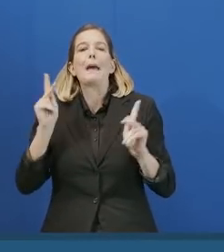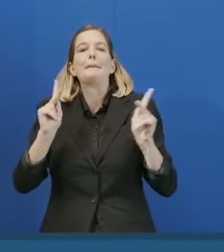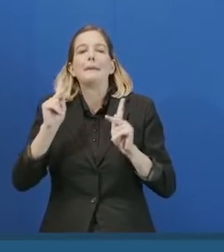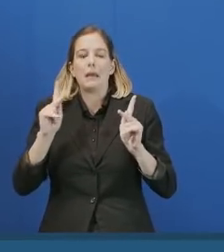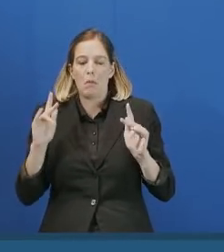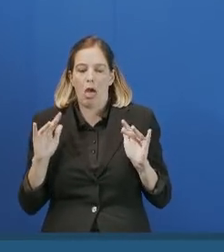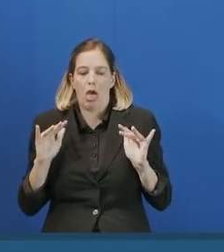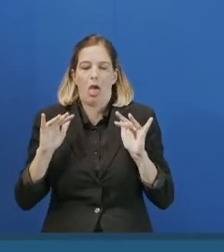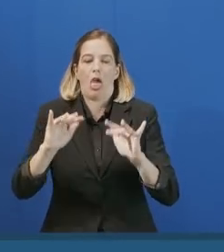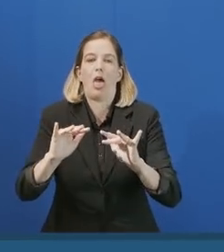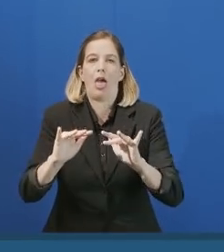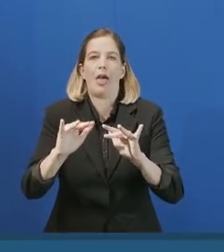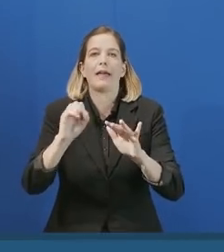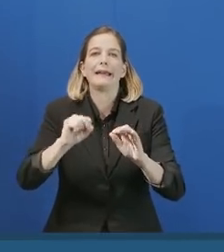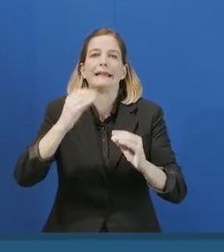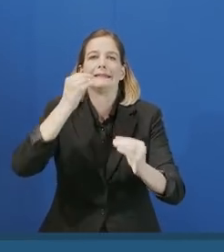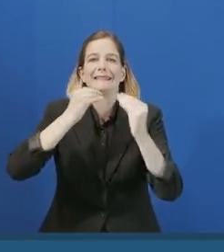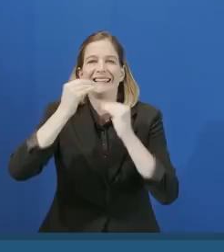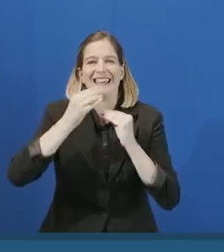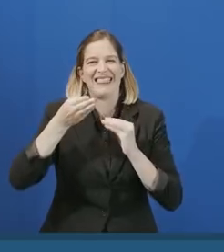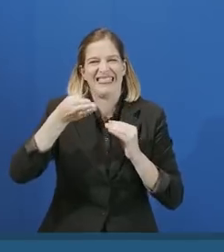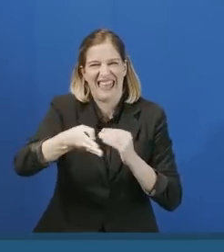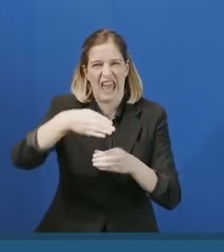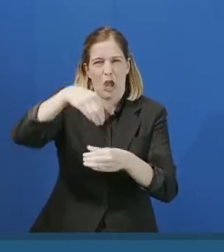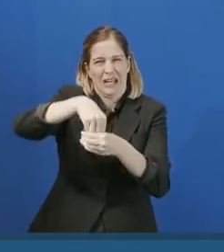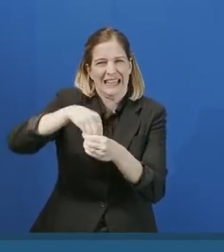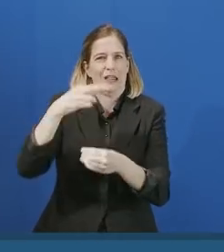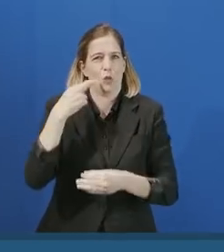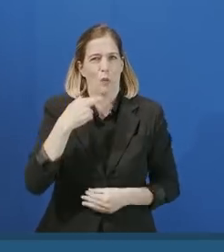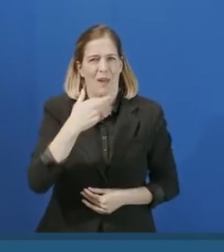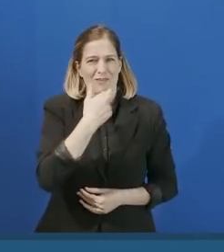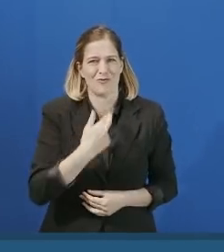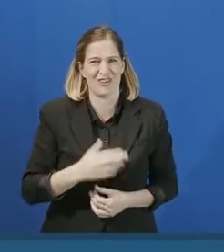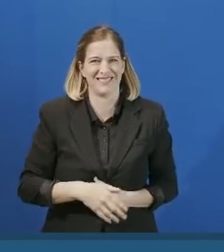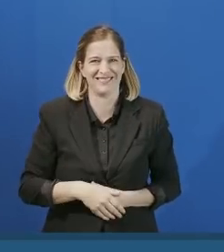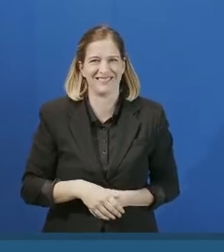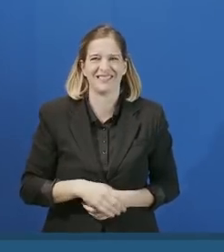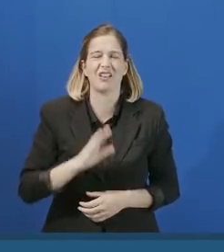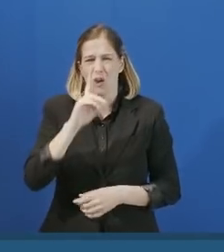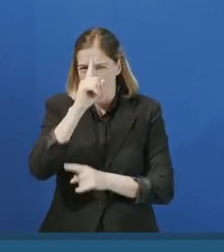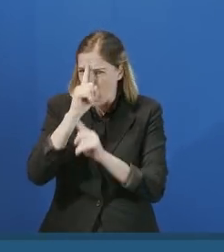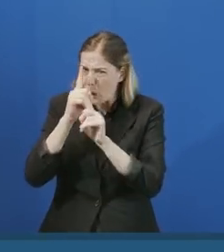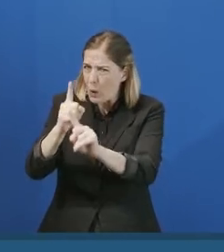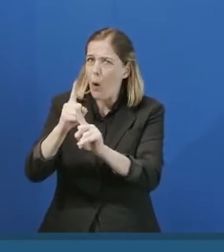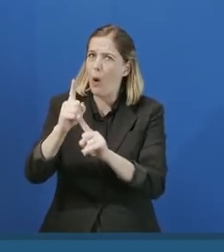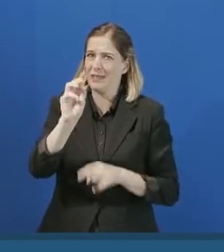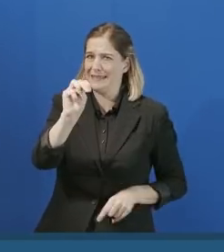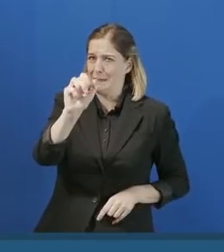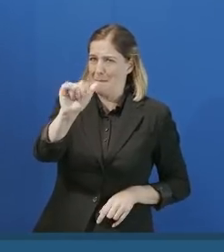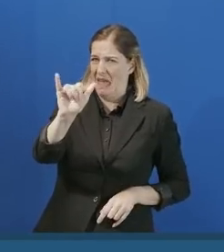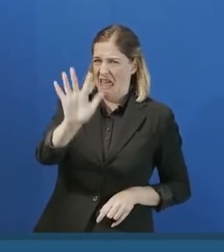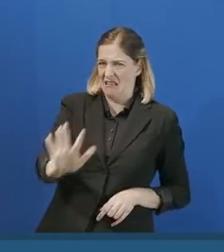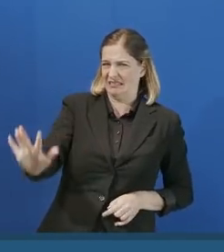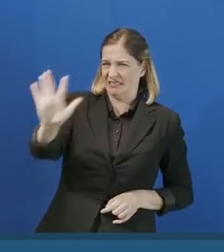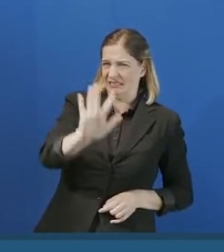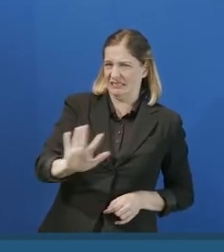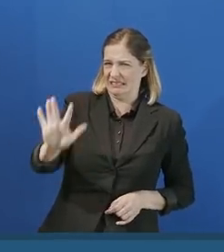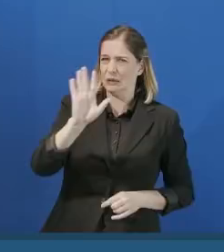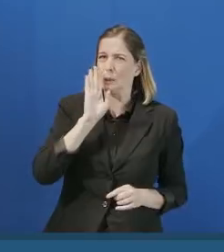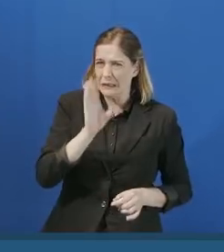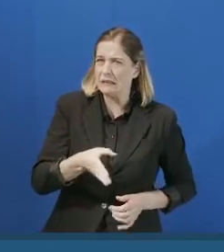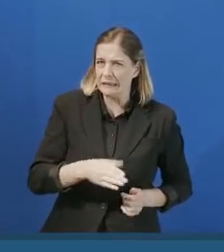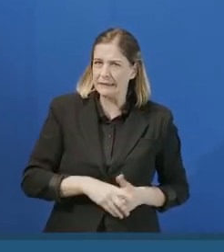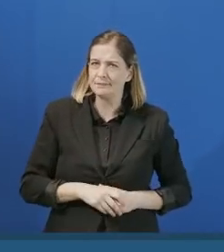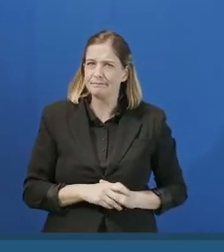this sometime in May. We are aspirational at this time. The best case